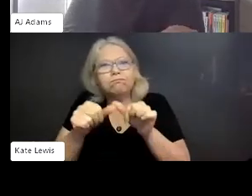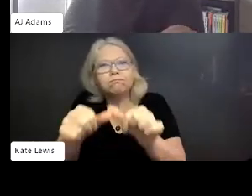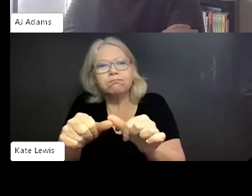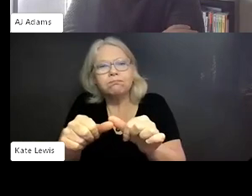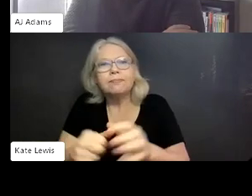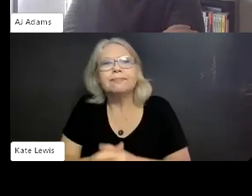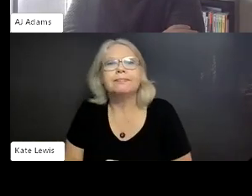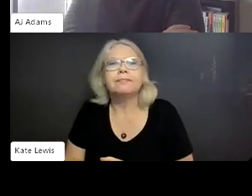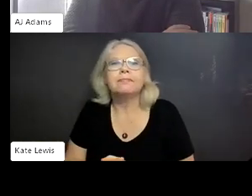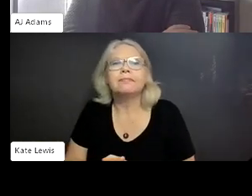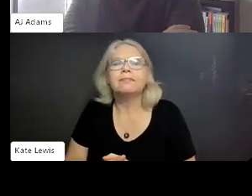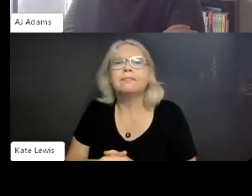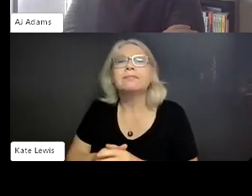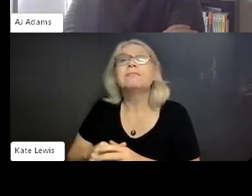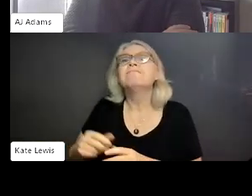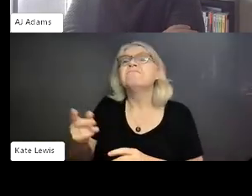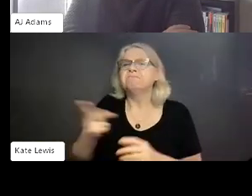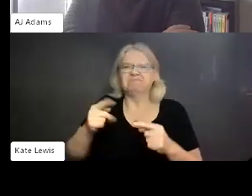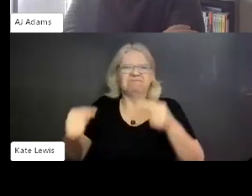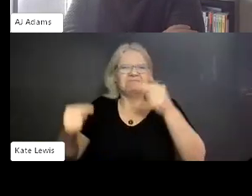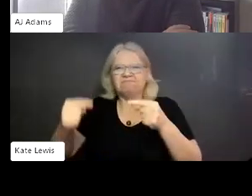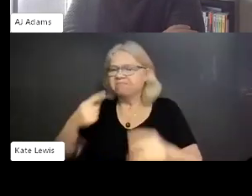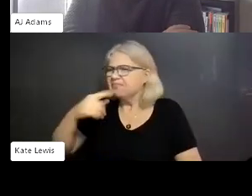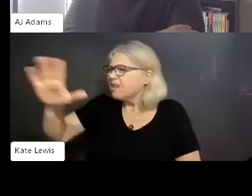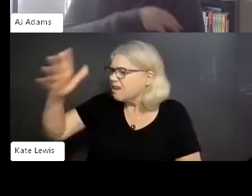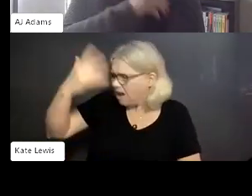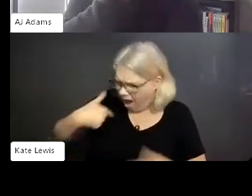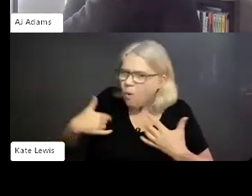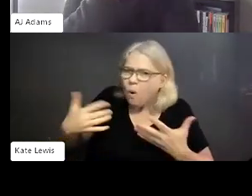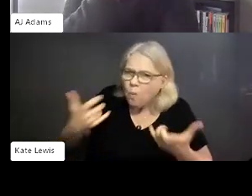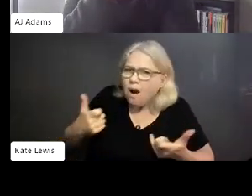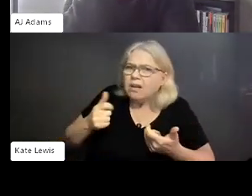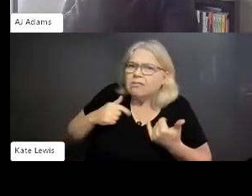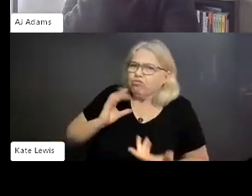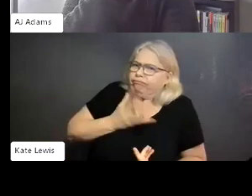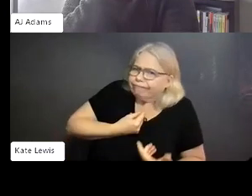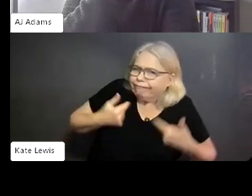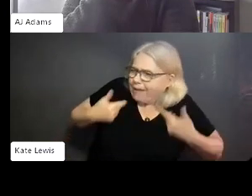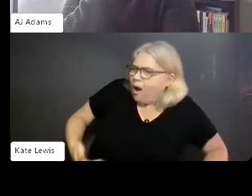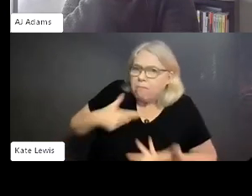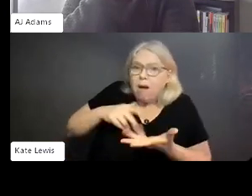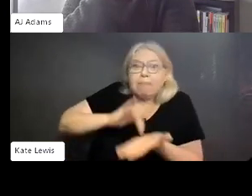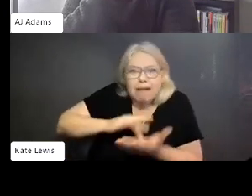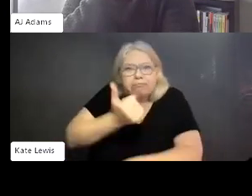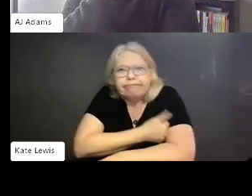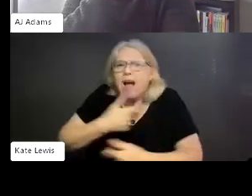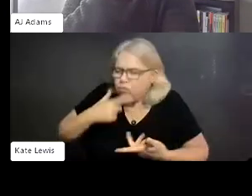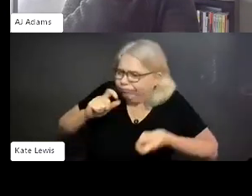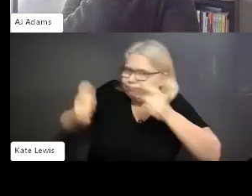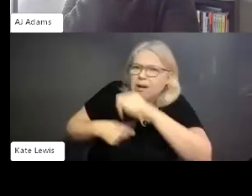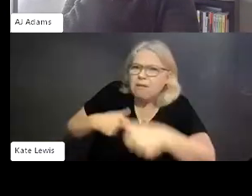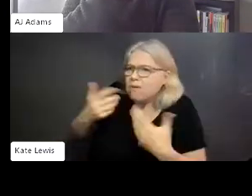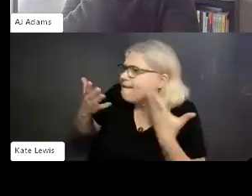What about what I need? It shouldn't have to be this hard. Let's get you home now, love. Okay? And